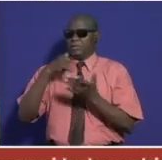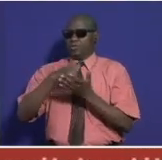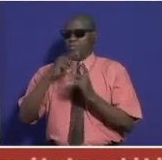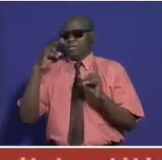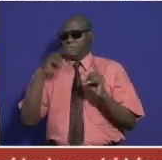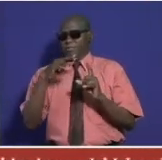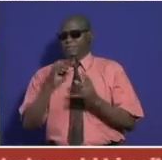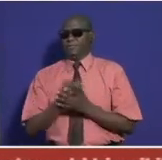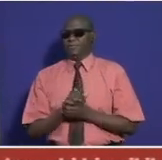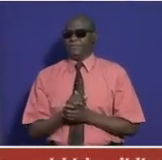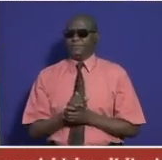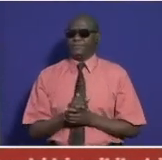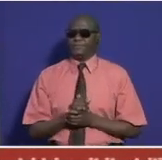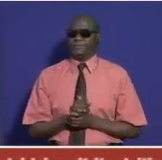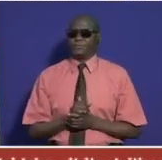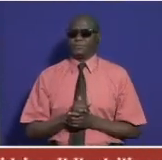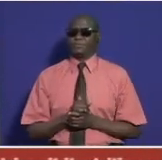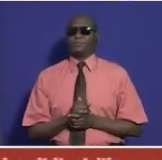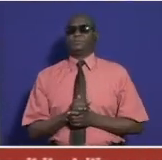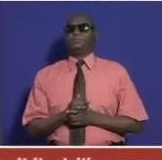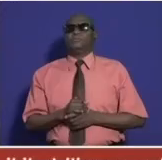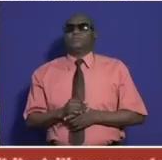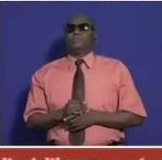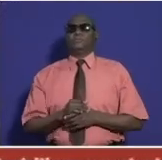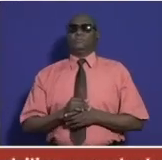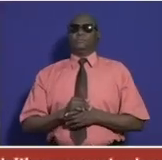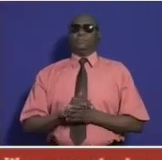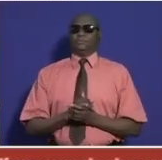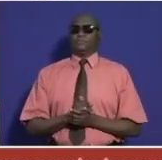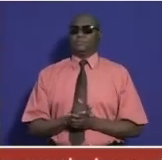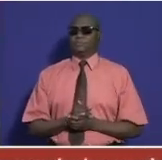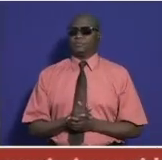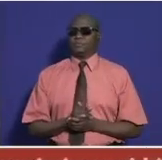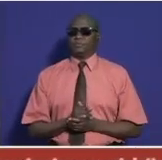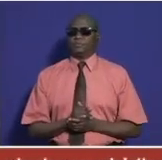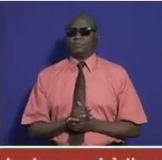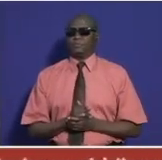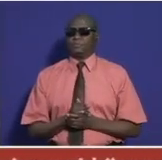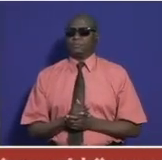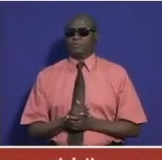Nikiripotia Dira ya Hope TV, jina langu ni Gloria Musimbi.